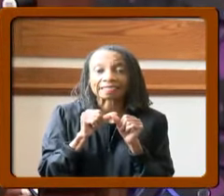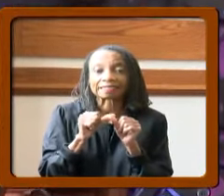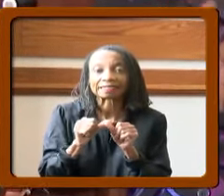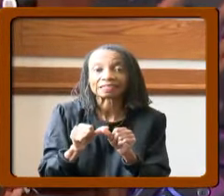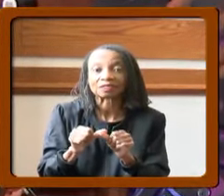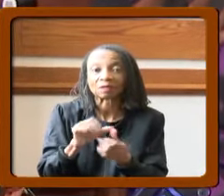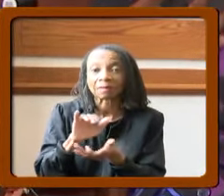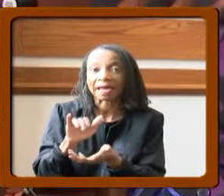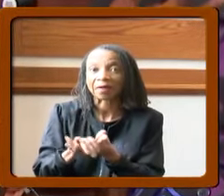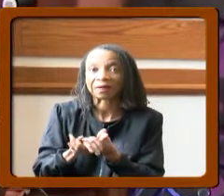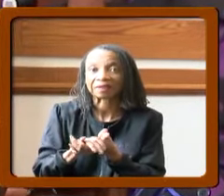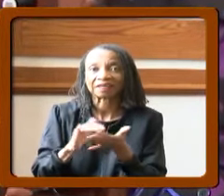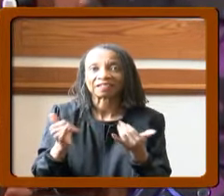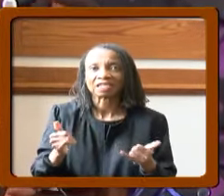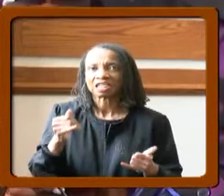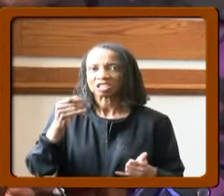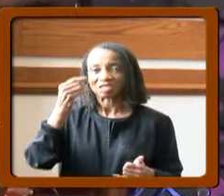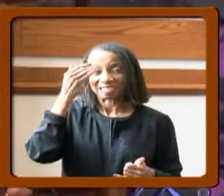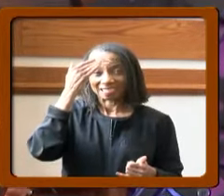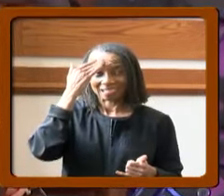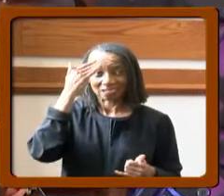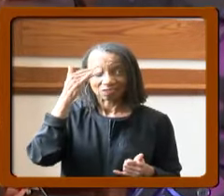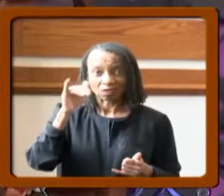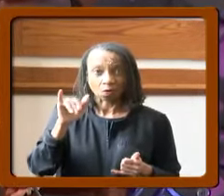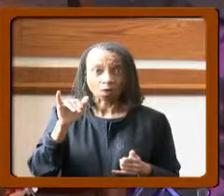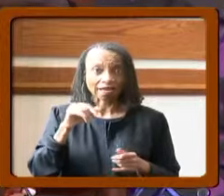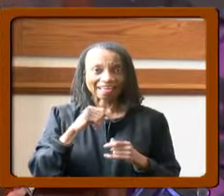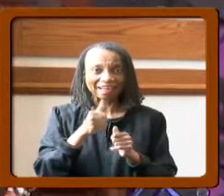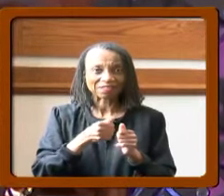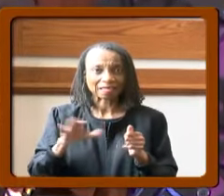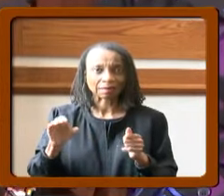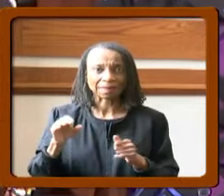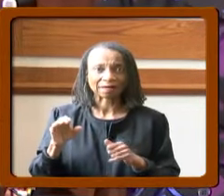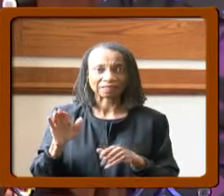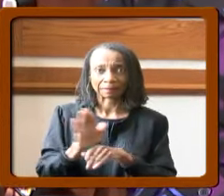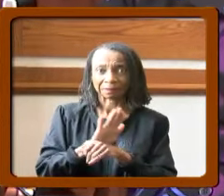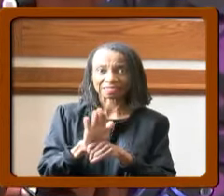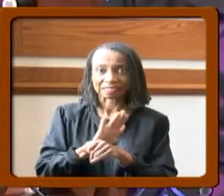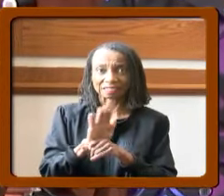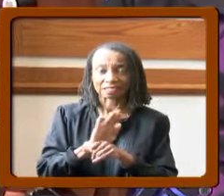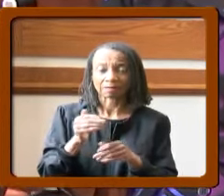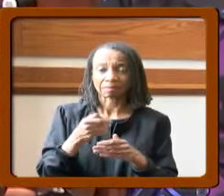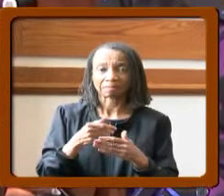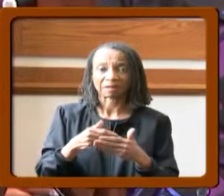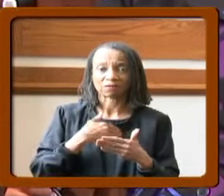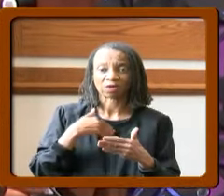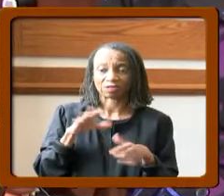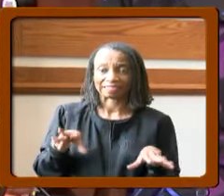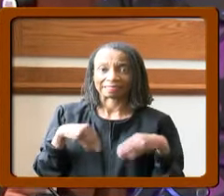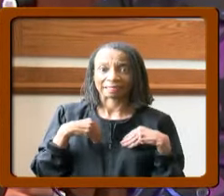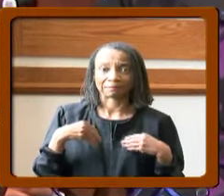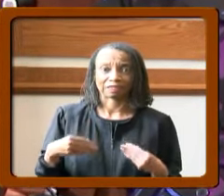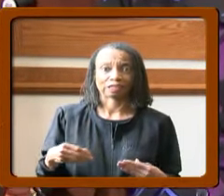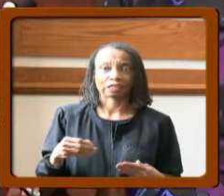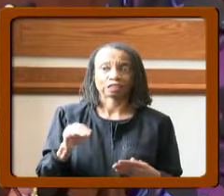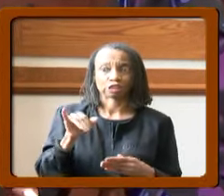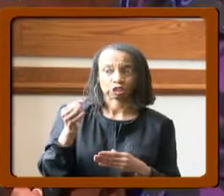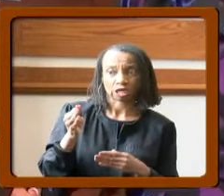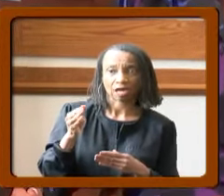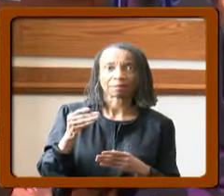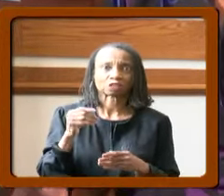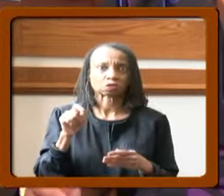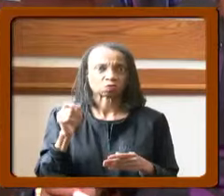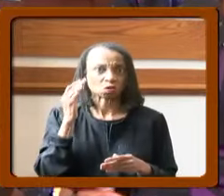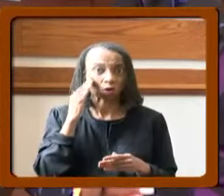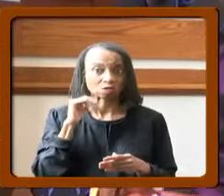You did not know everything about the company before you took the job, but you knew you needed a salary. You did not know everything about the